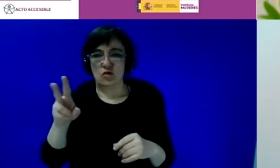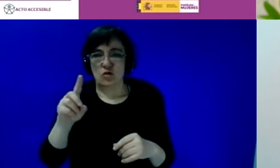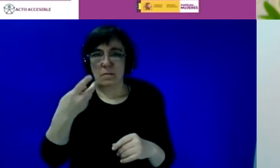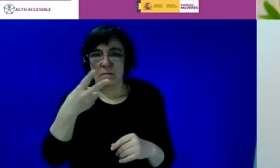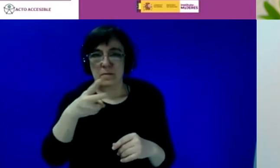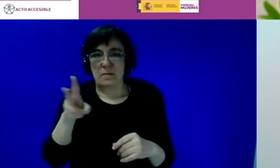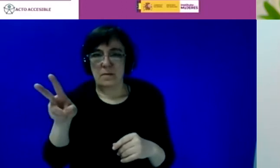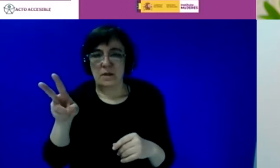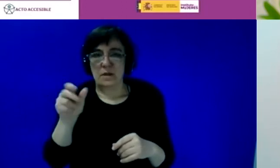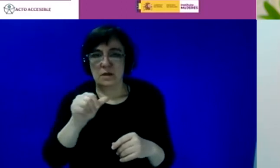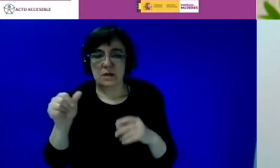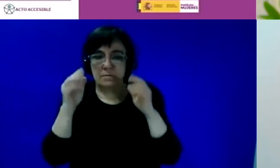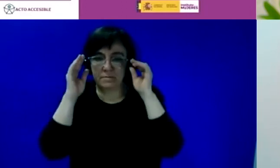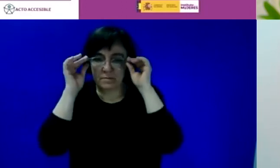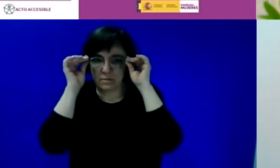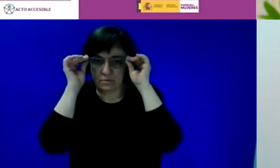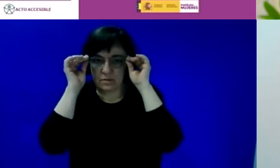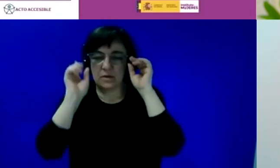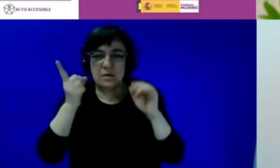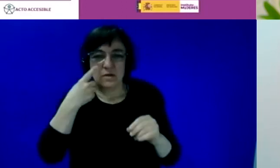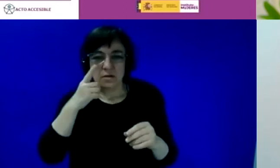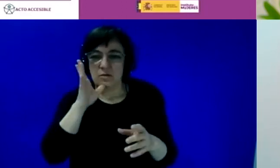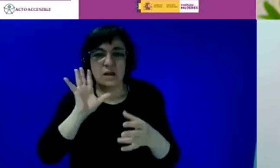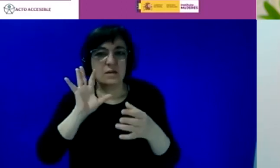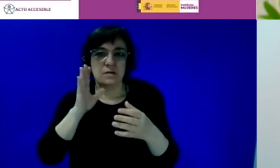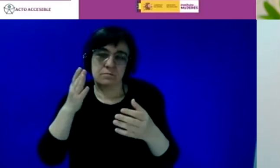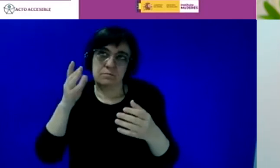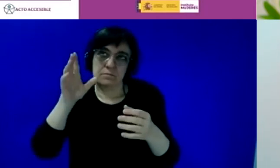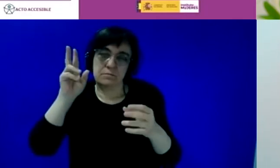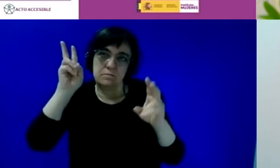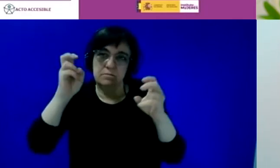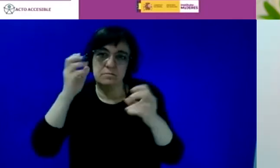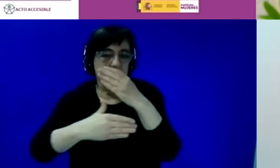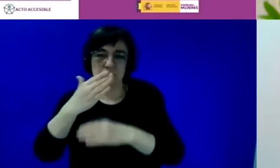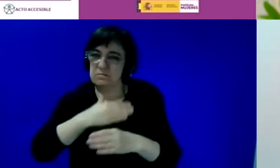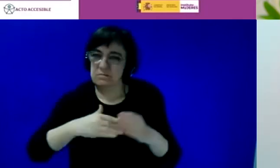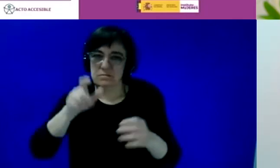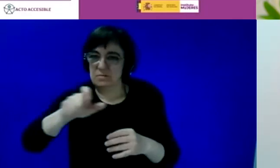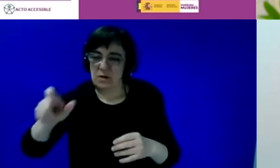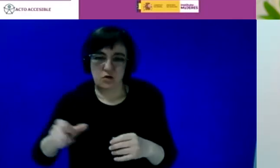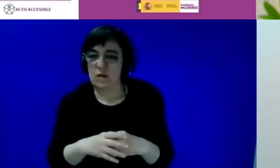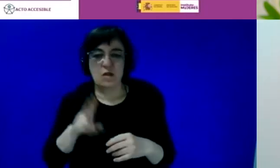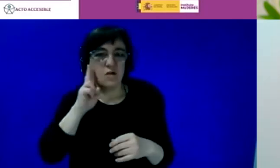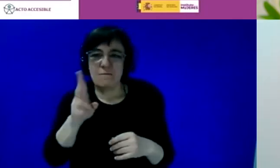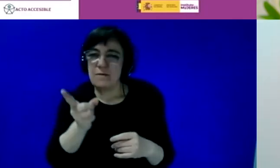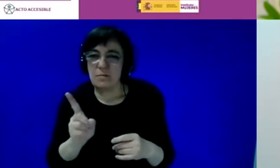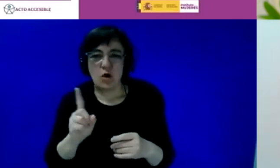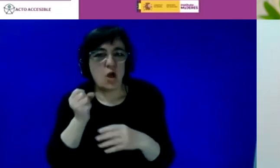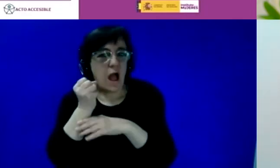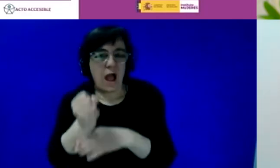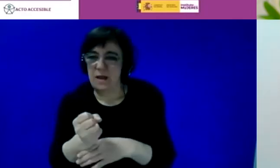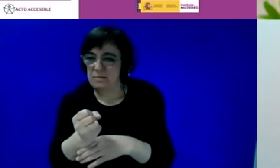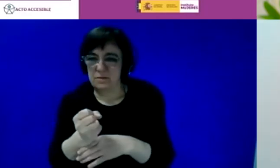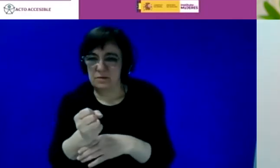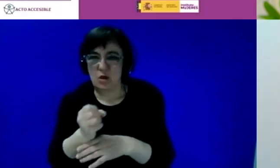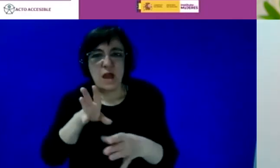least in terms of persons with disabilities, we didn't see inclusive support, and still we